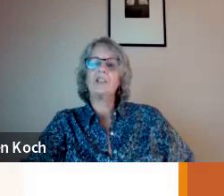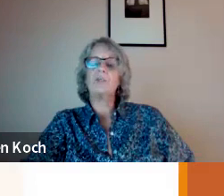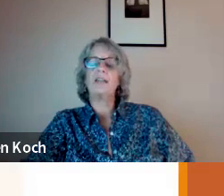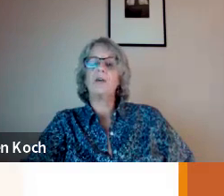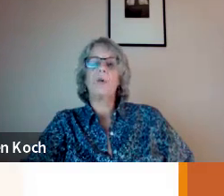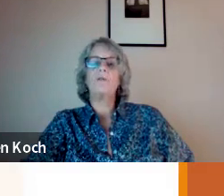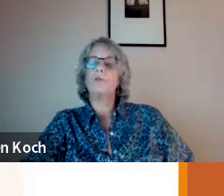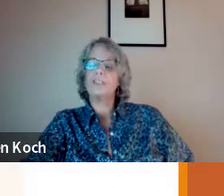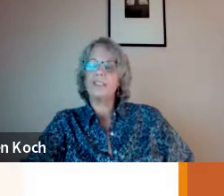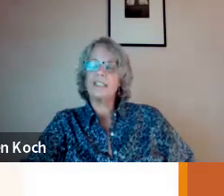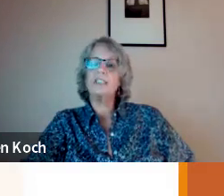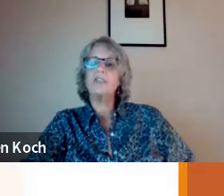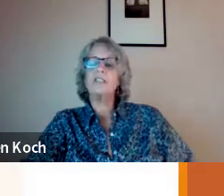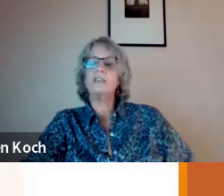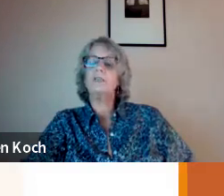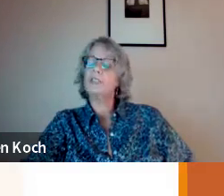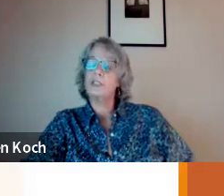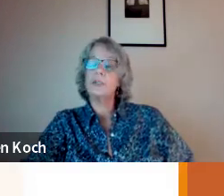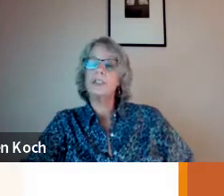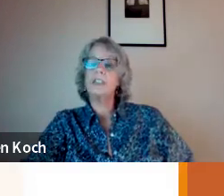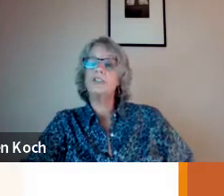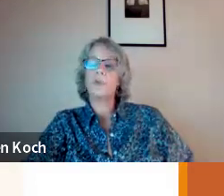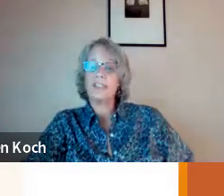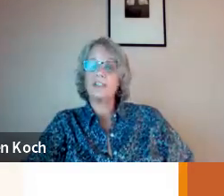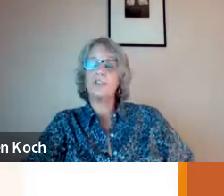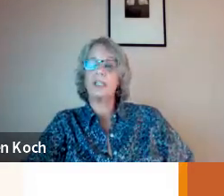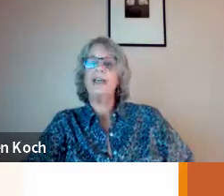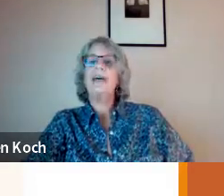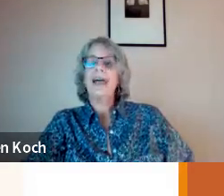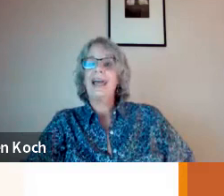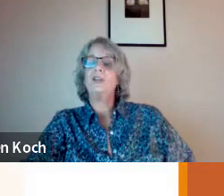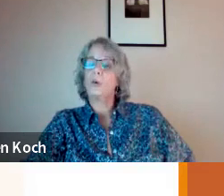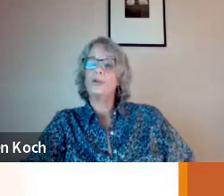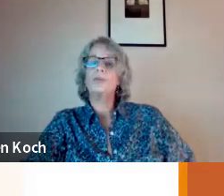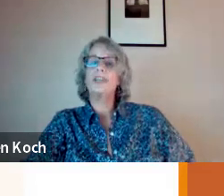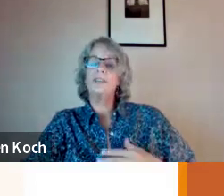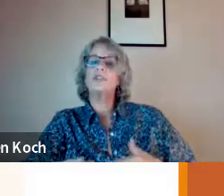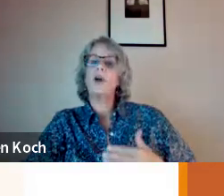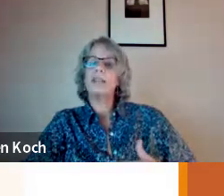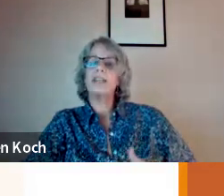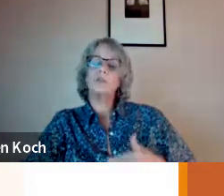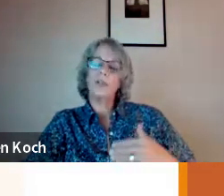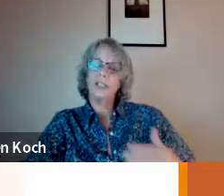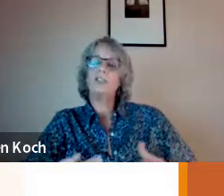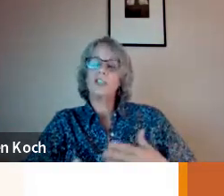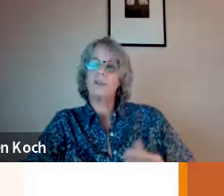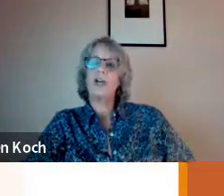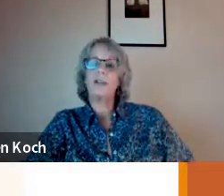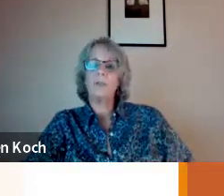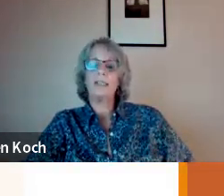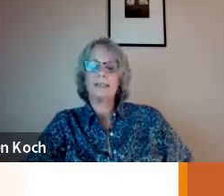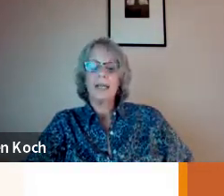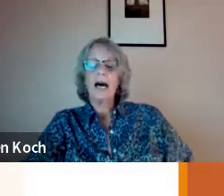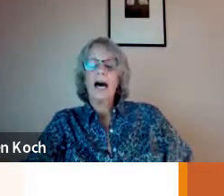back, explained that one of the residents at the facility was interested in transitioning. And in order to begin this process, we needed to